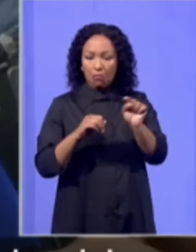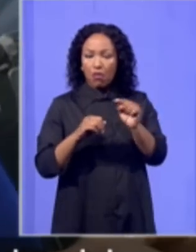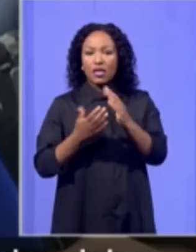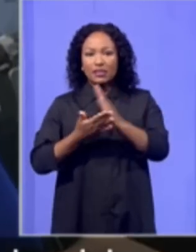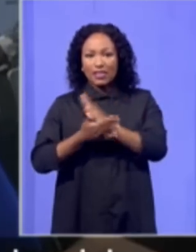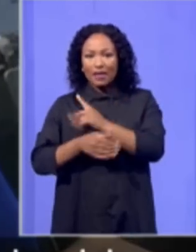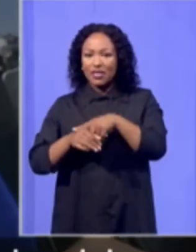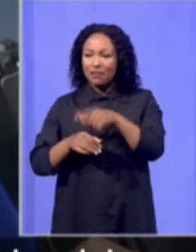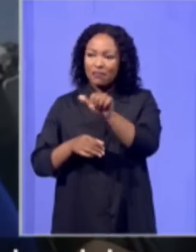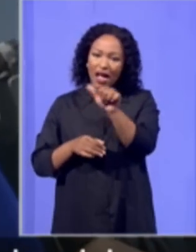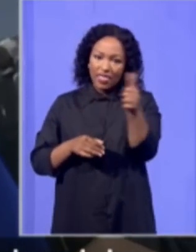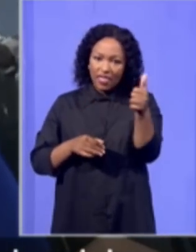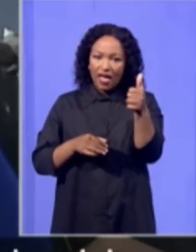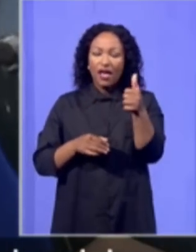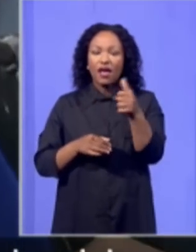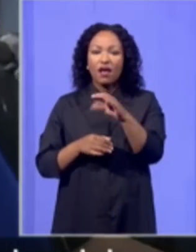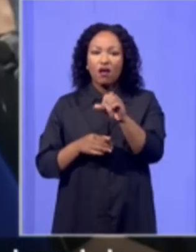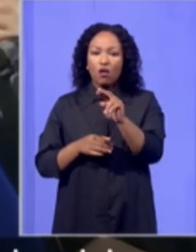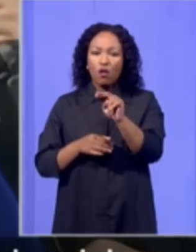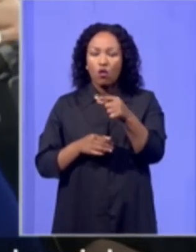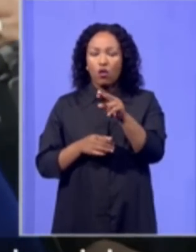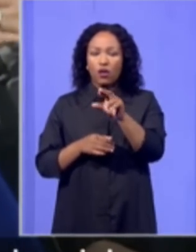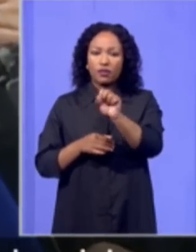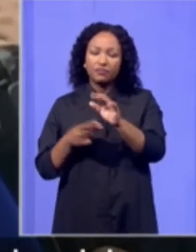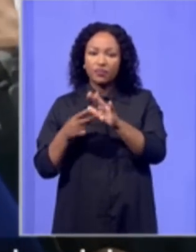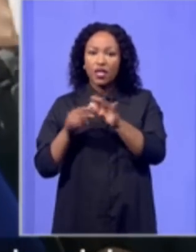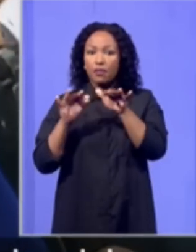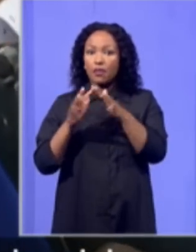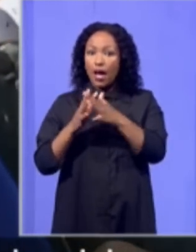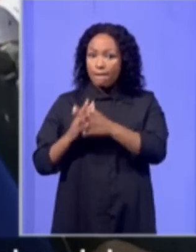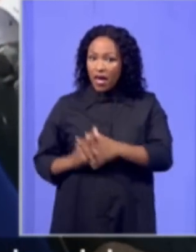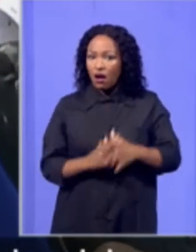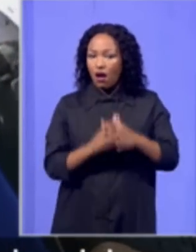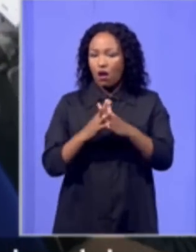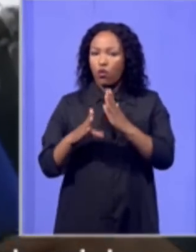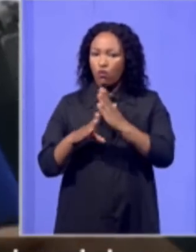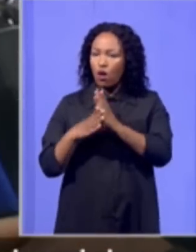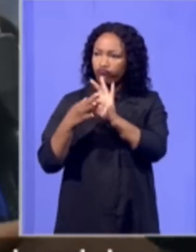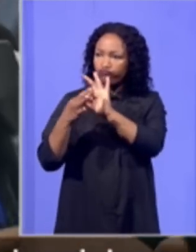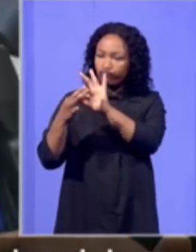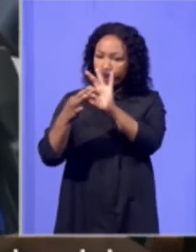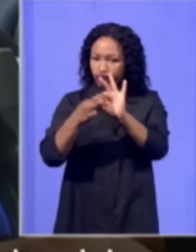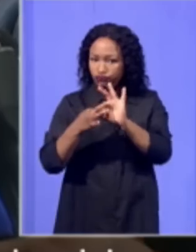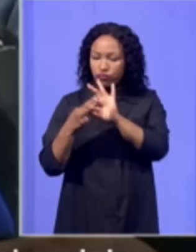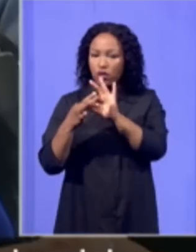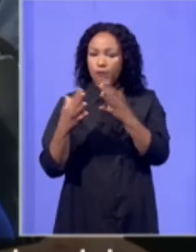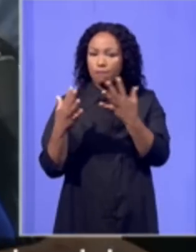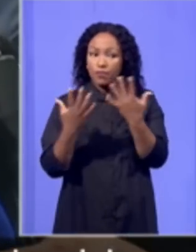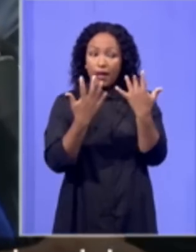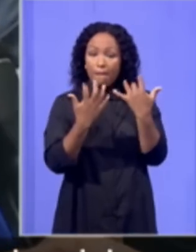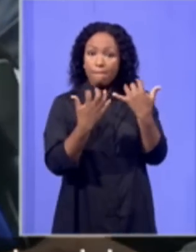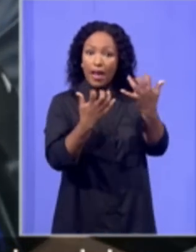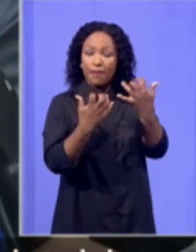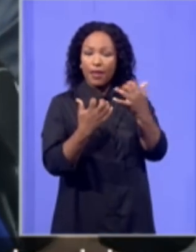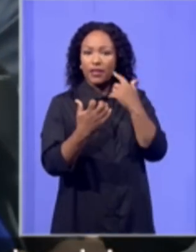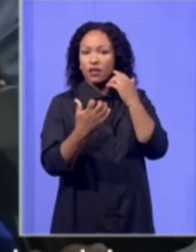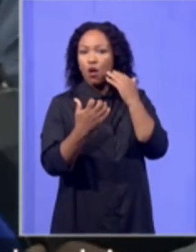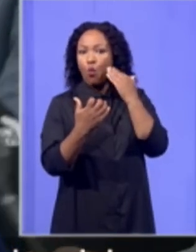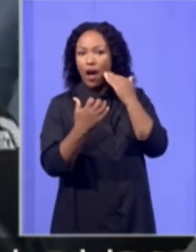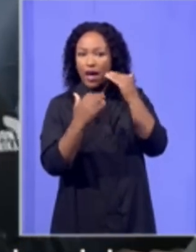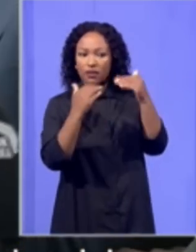and it has always been with the people of the United States of America. When the White House and Congress declared